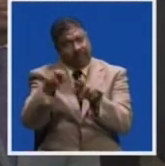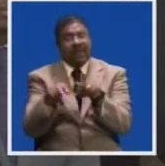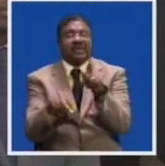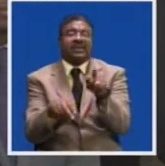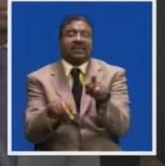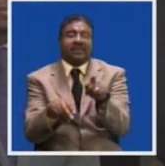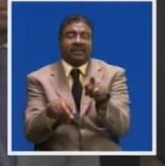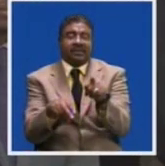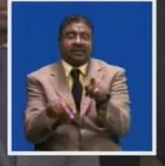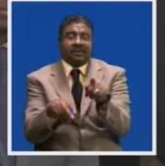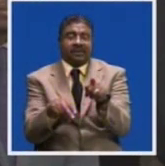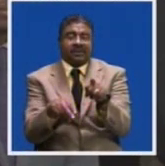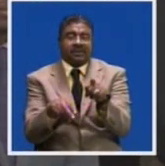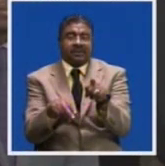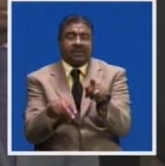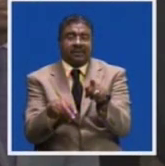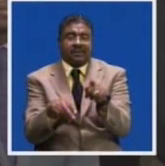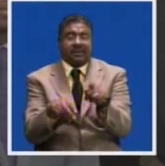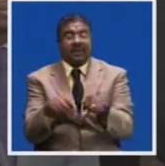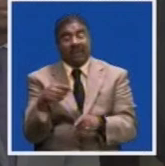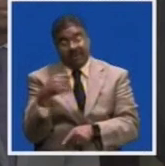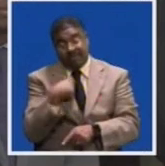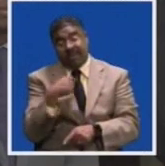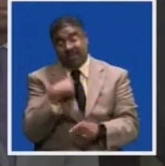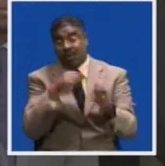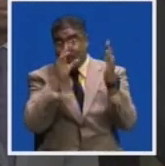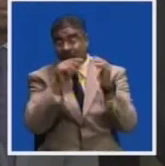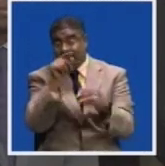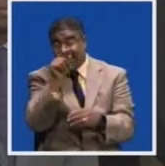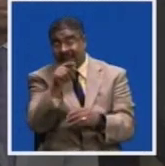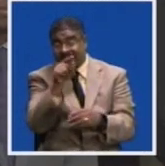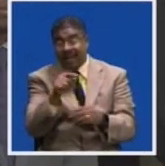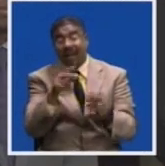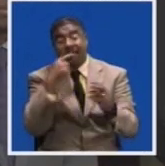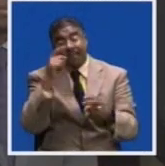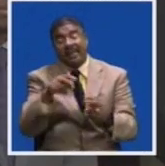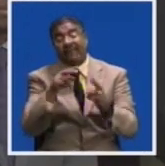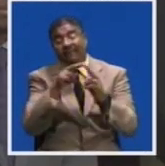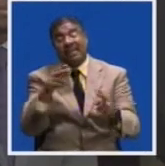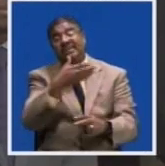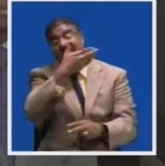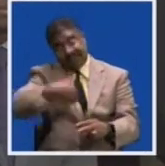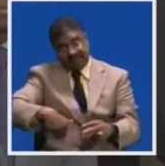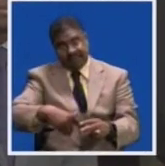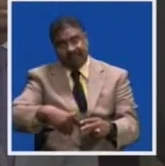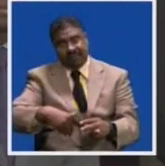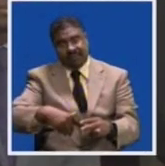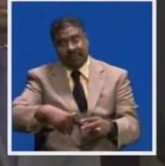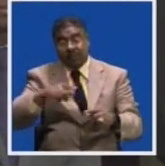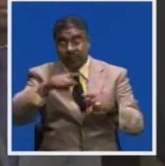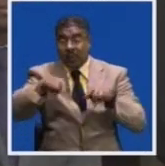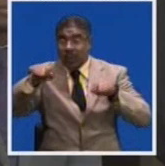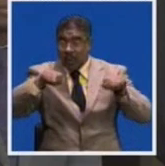under you. So I hope you take the term controlling officer very seriously and appear to be in control of